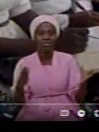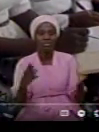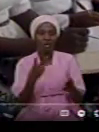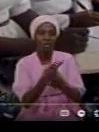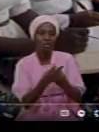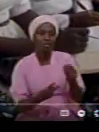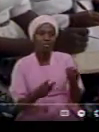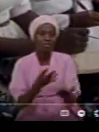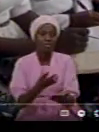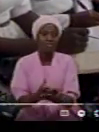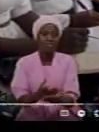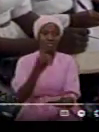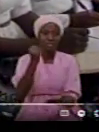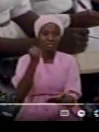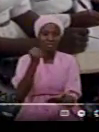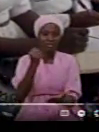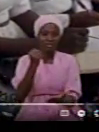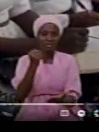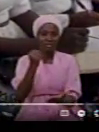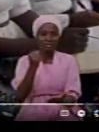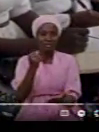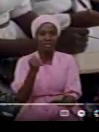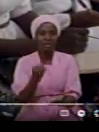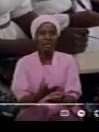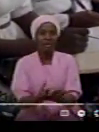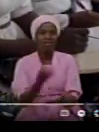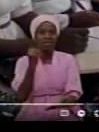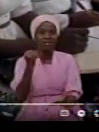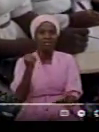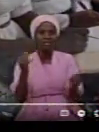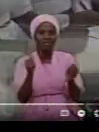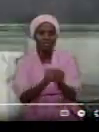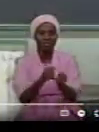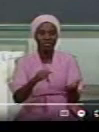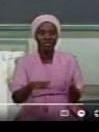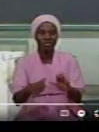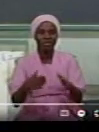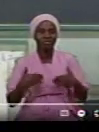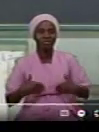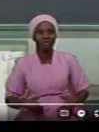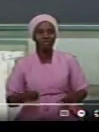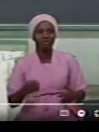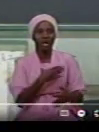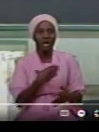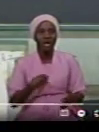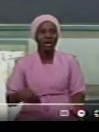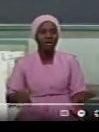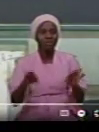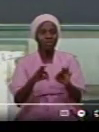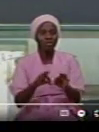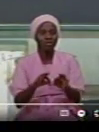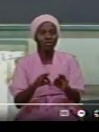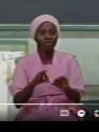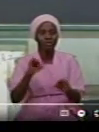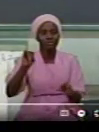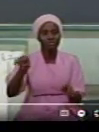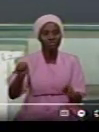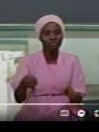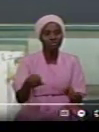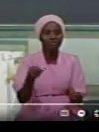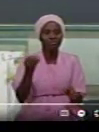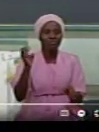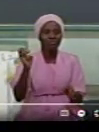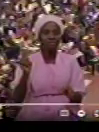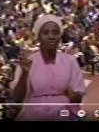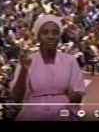What are you finding? Abundance, both riches, or the dead bodies, and precious jewels, which